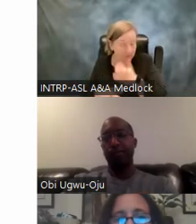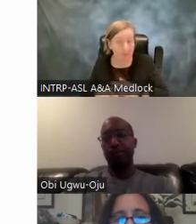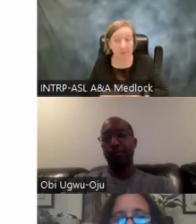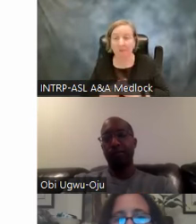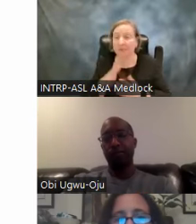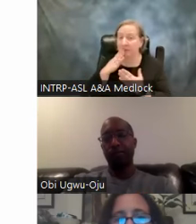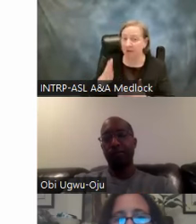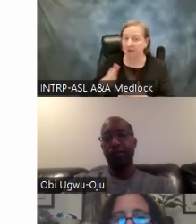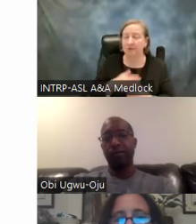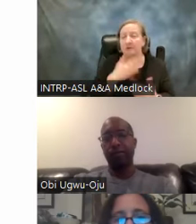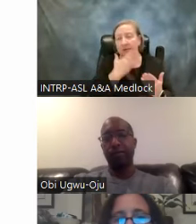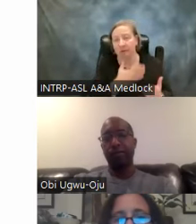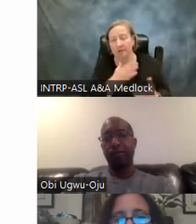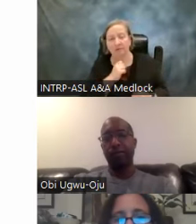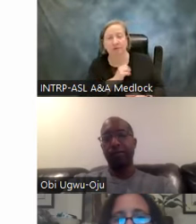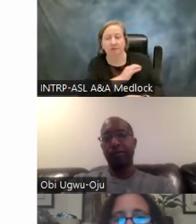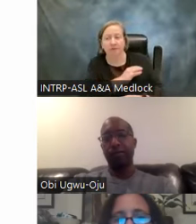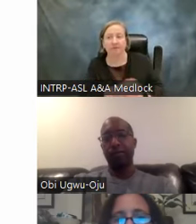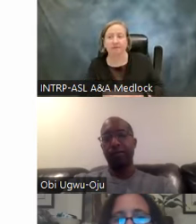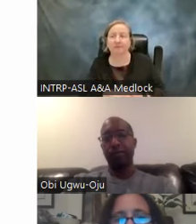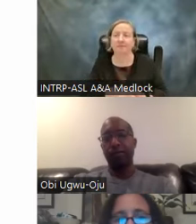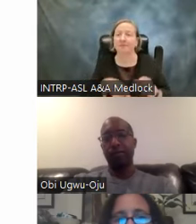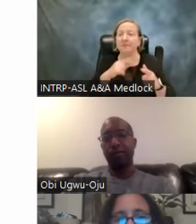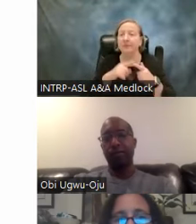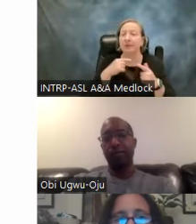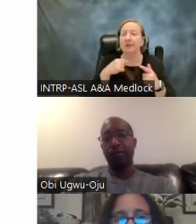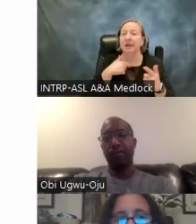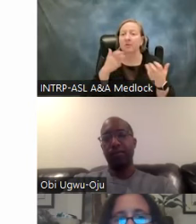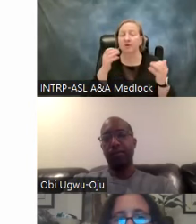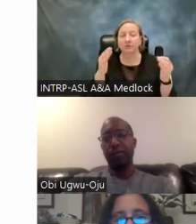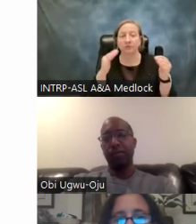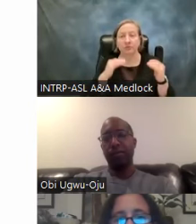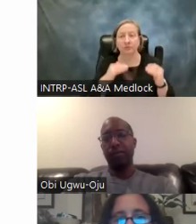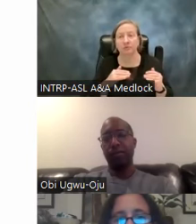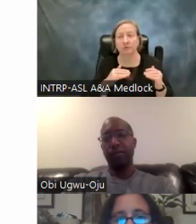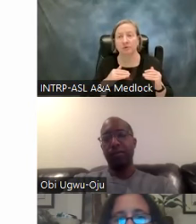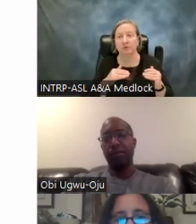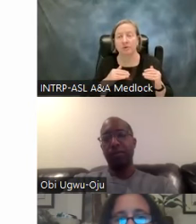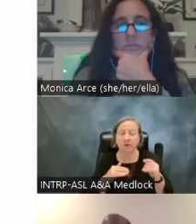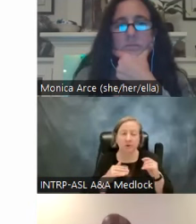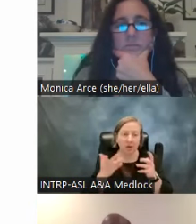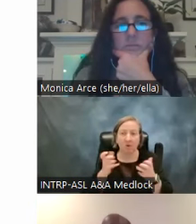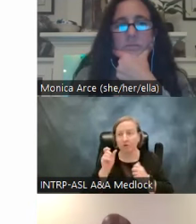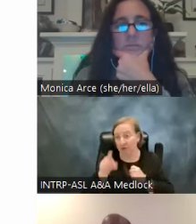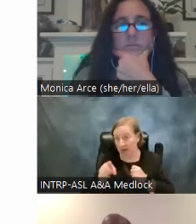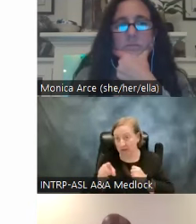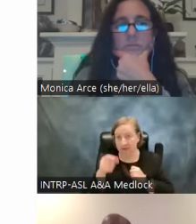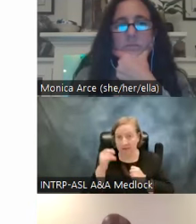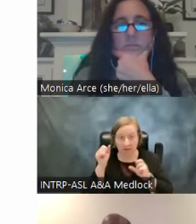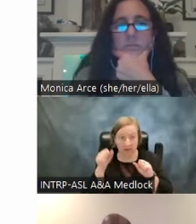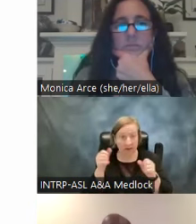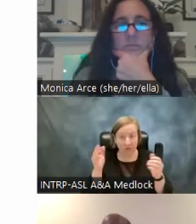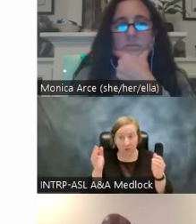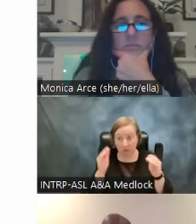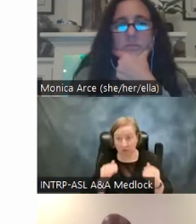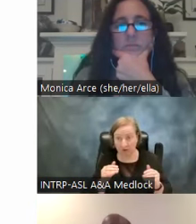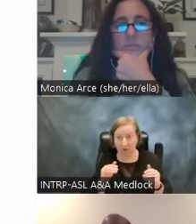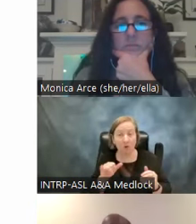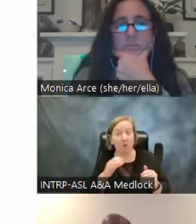Thank you. Thank you, Steph. Then I want to ask the question if we can move on.